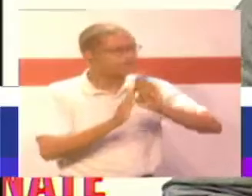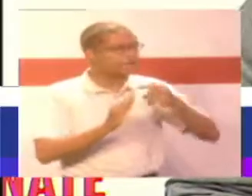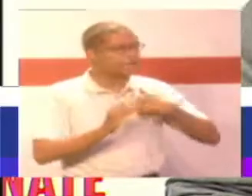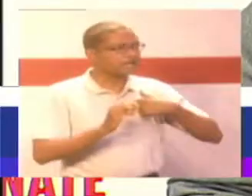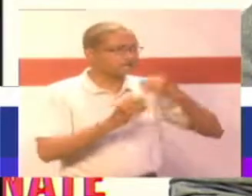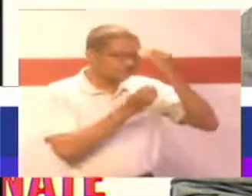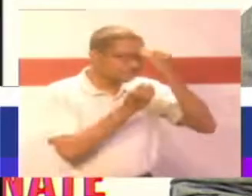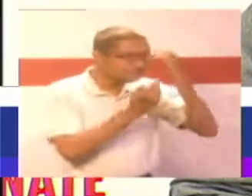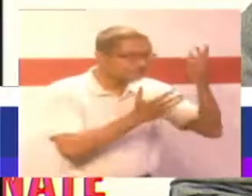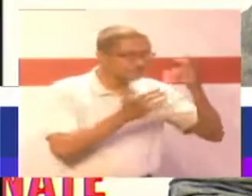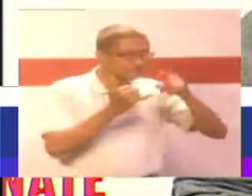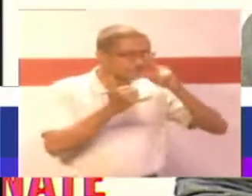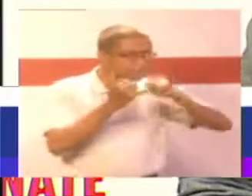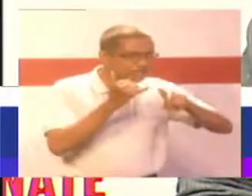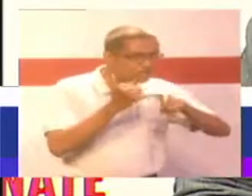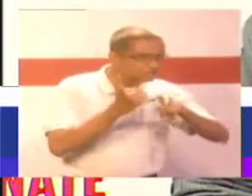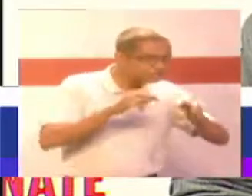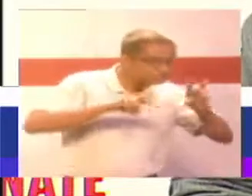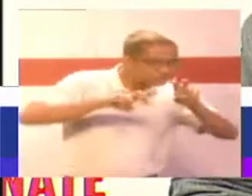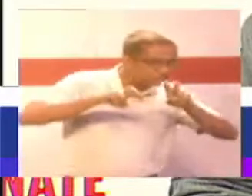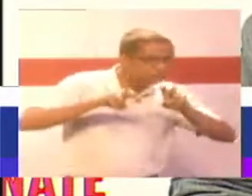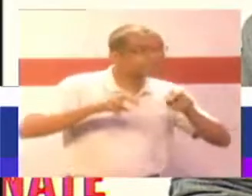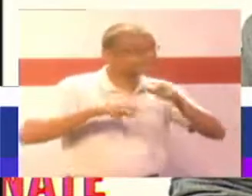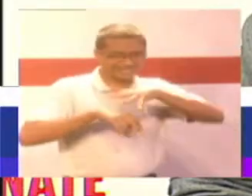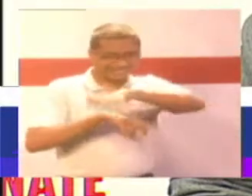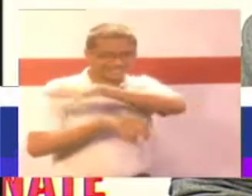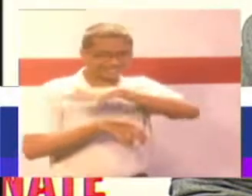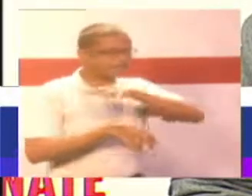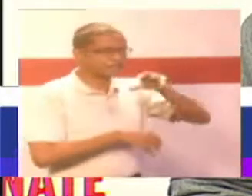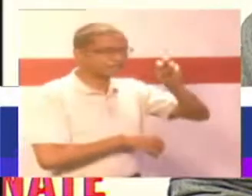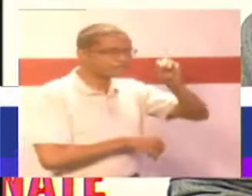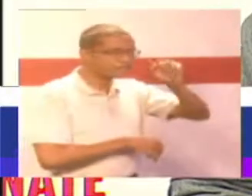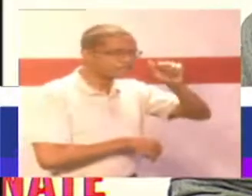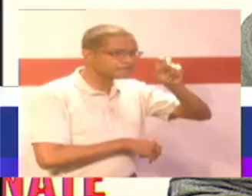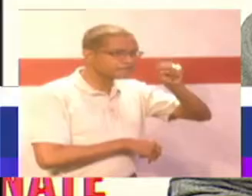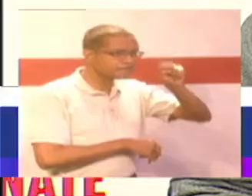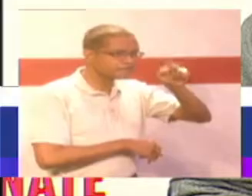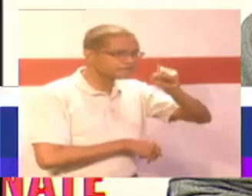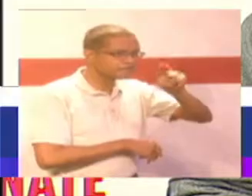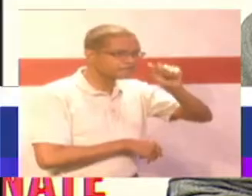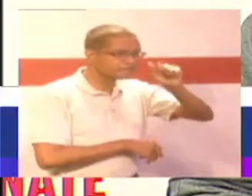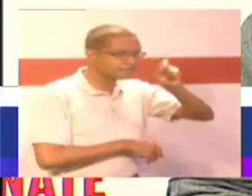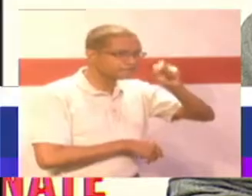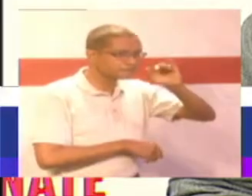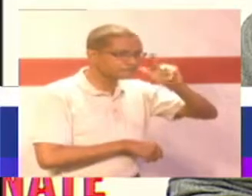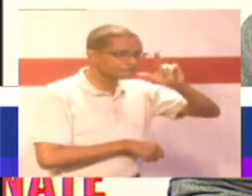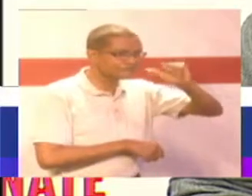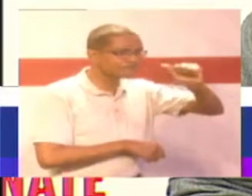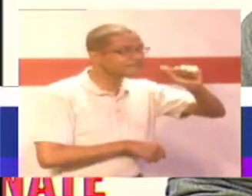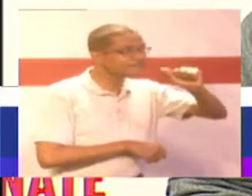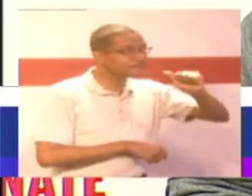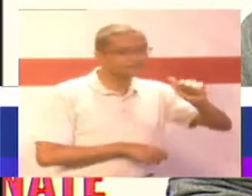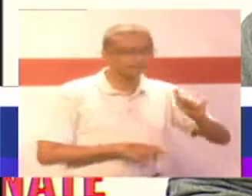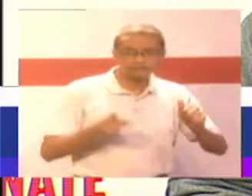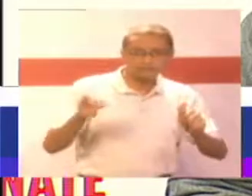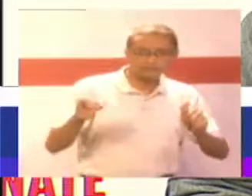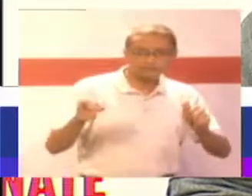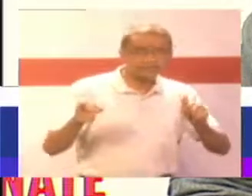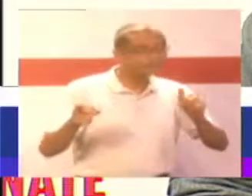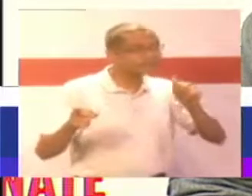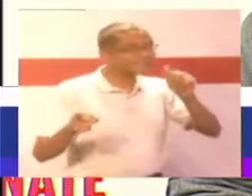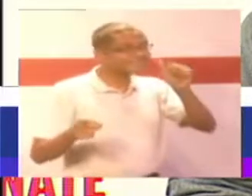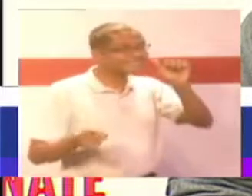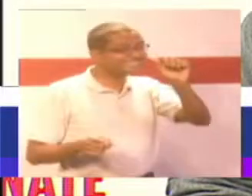examination, we know that there are some areas, for example, the Manzanilla area, where we have less than 10% of that population coming forward